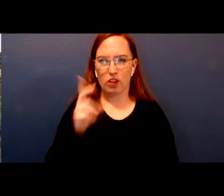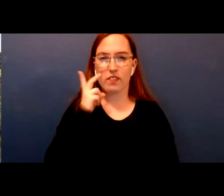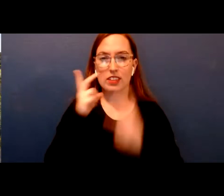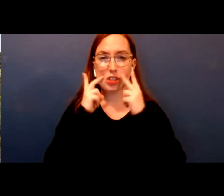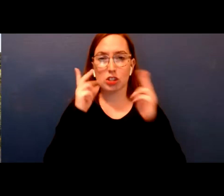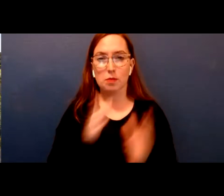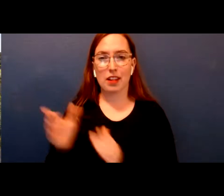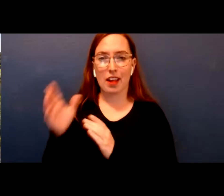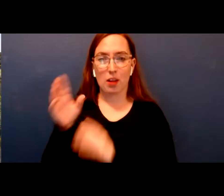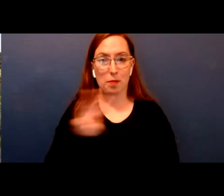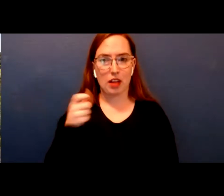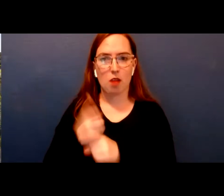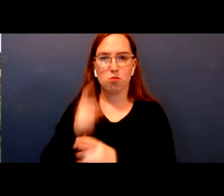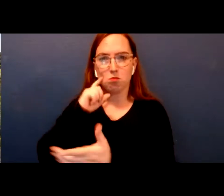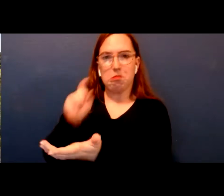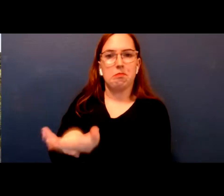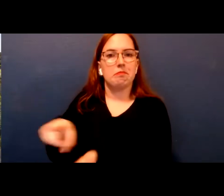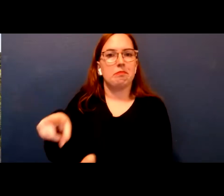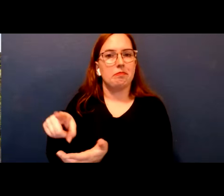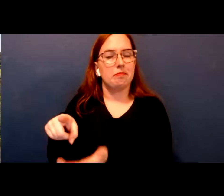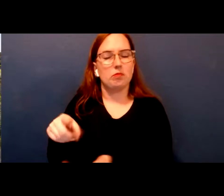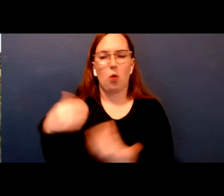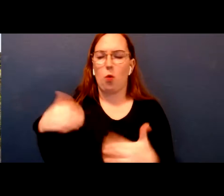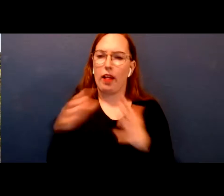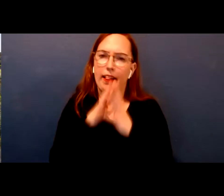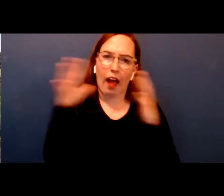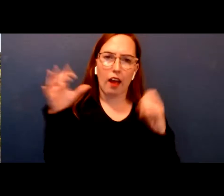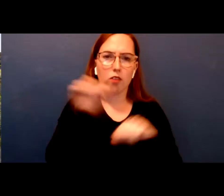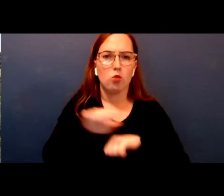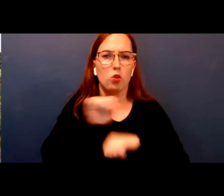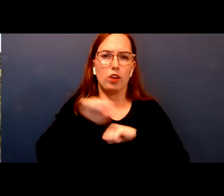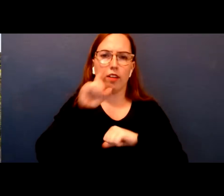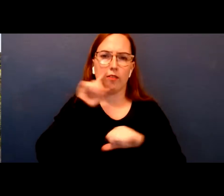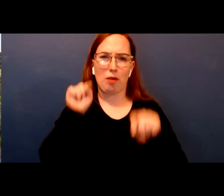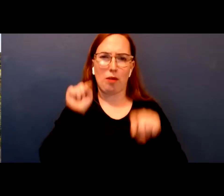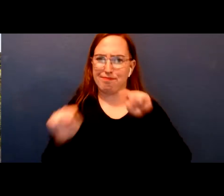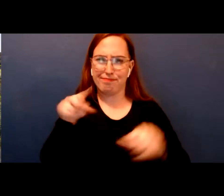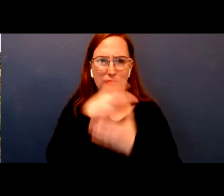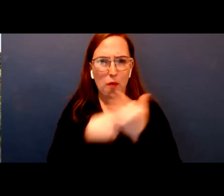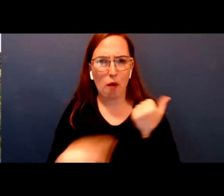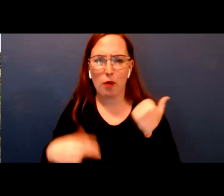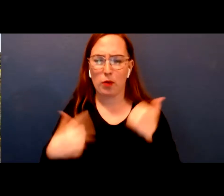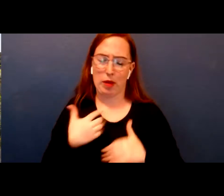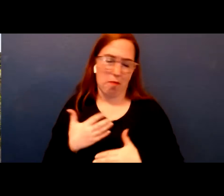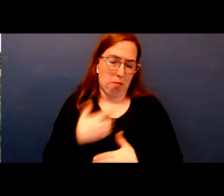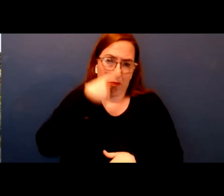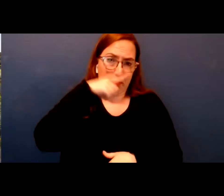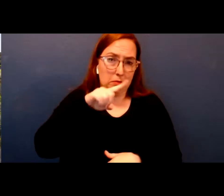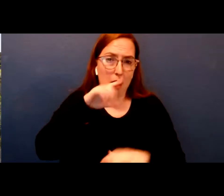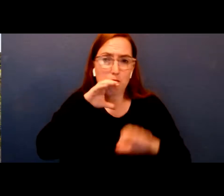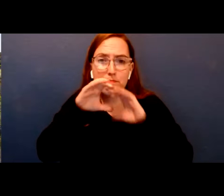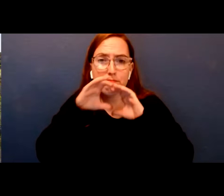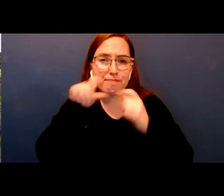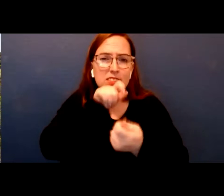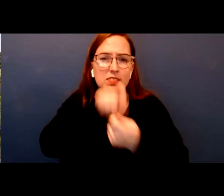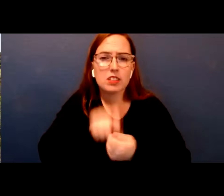website. So extensive work in both of those. And we'd be happy to communicate about details in each of those, but those are really looking at the needs